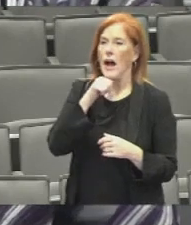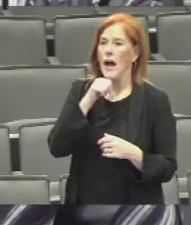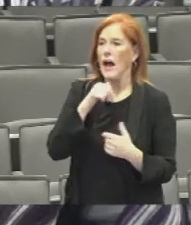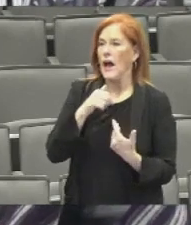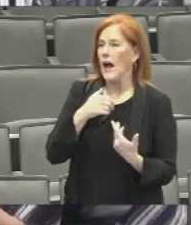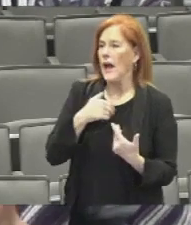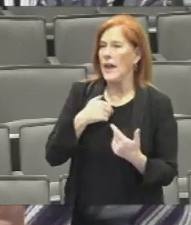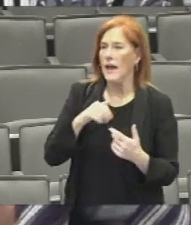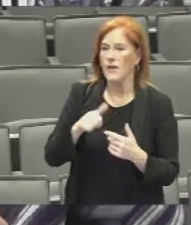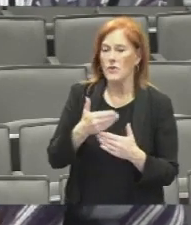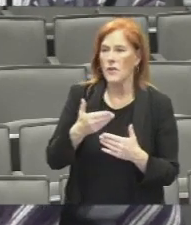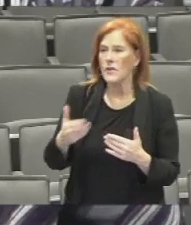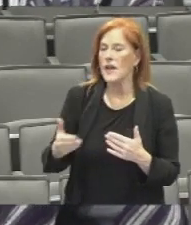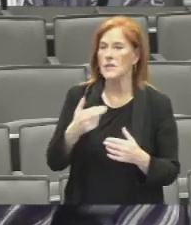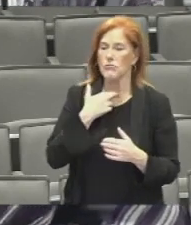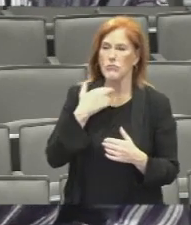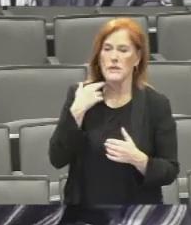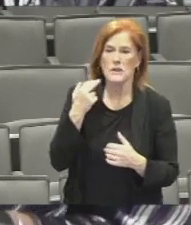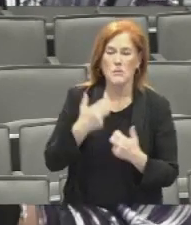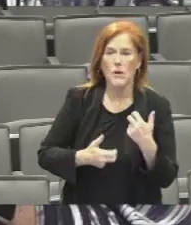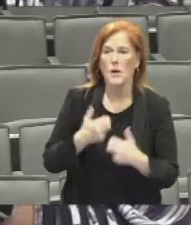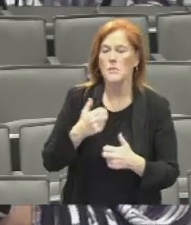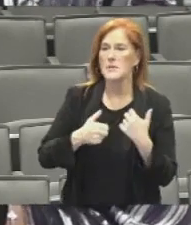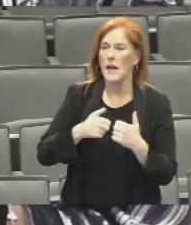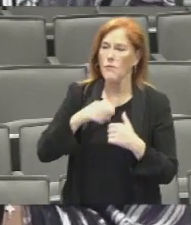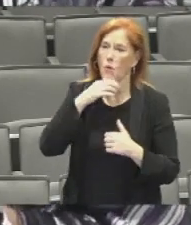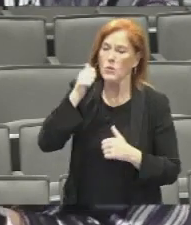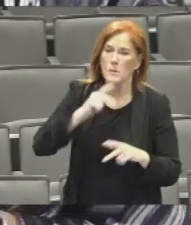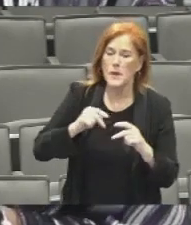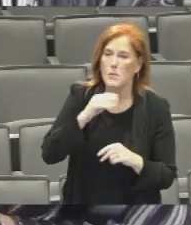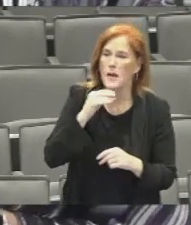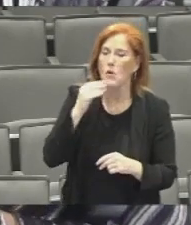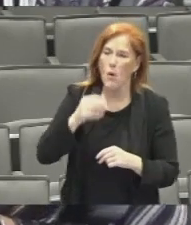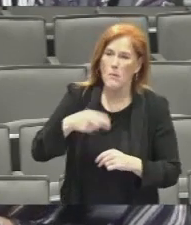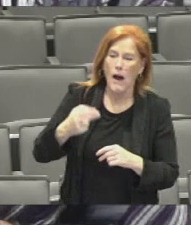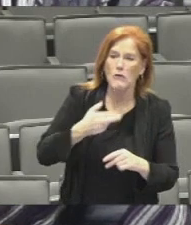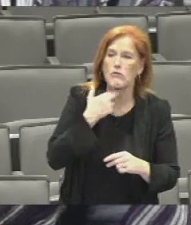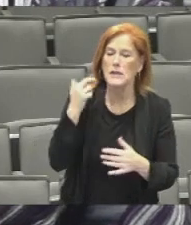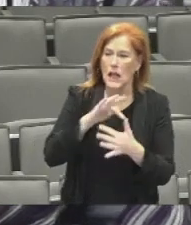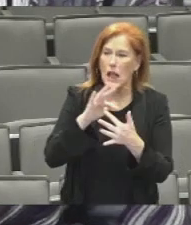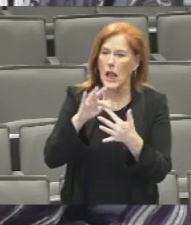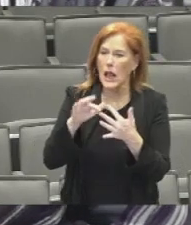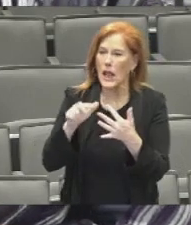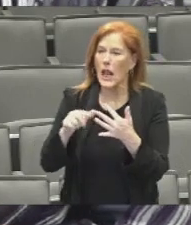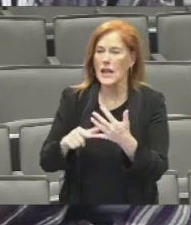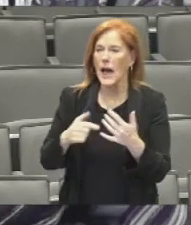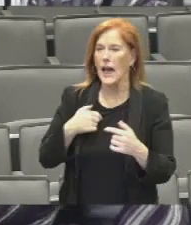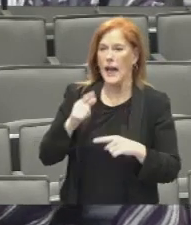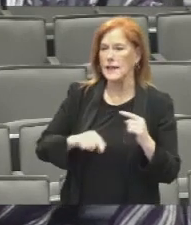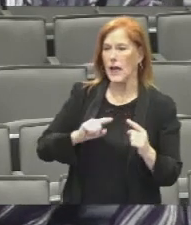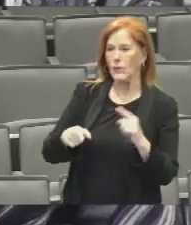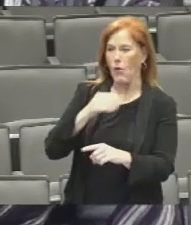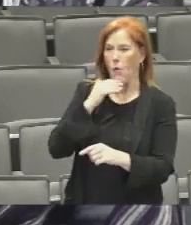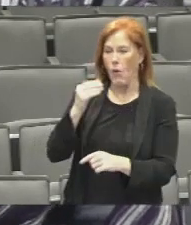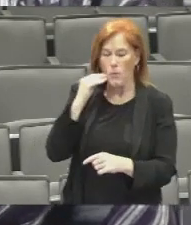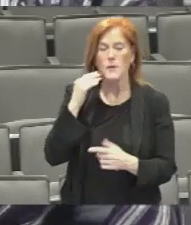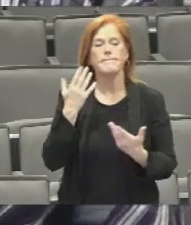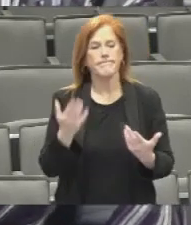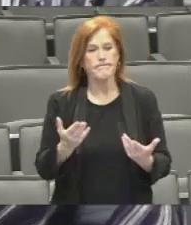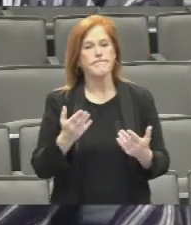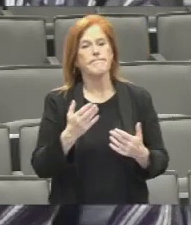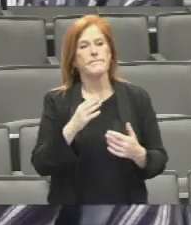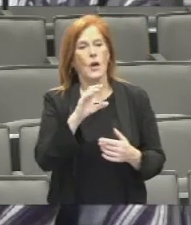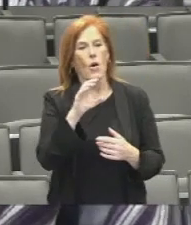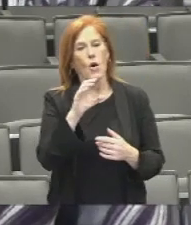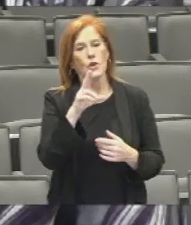risk factors at home, I have elderly at home. So those, the UNO dormitories are available for